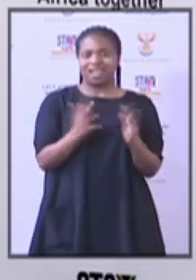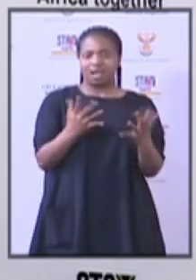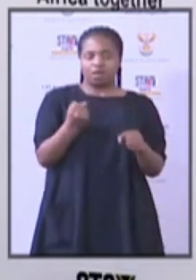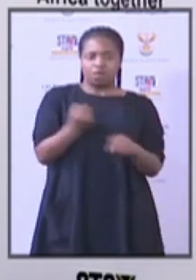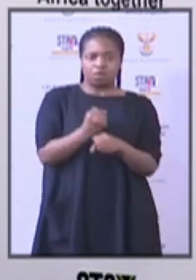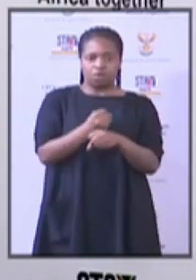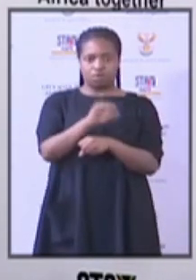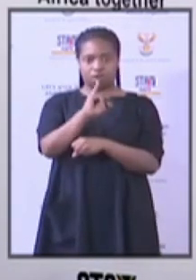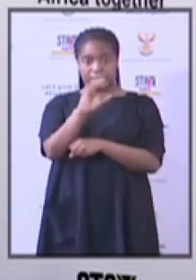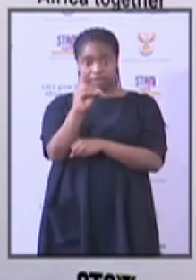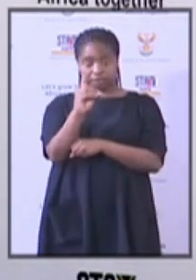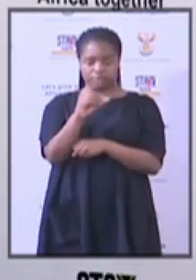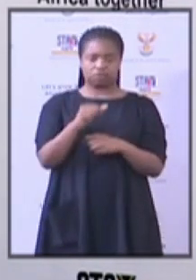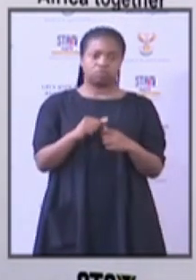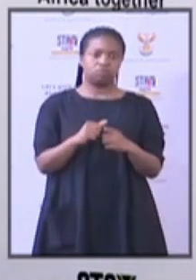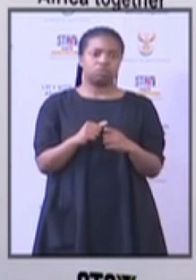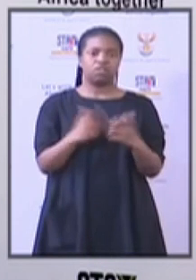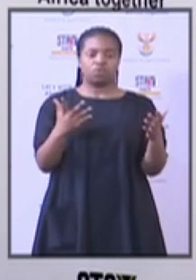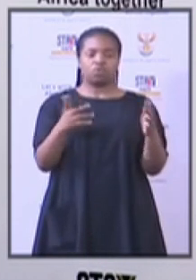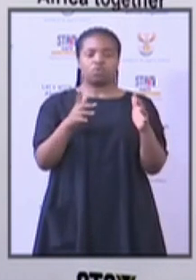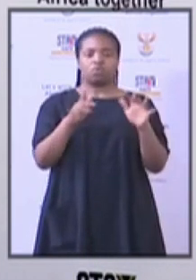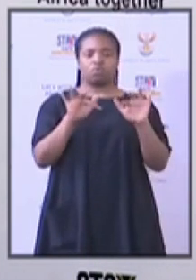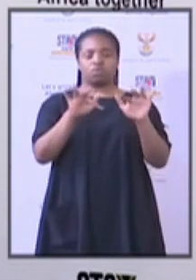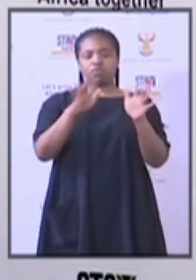dipasa pele ba ngwala matric.